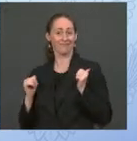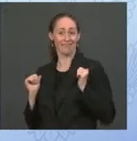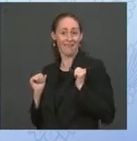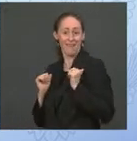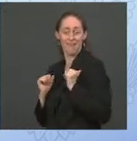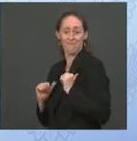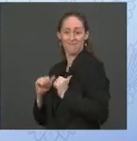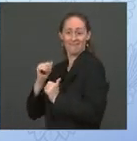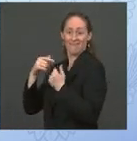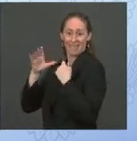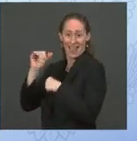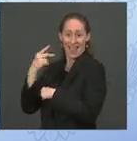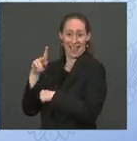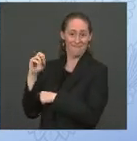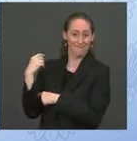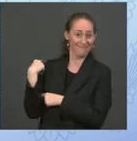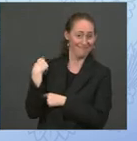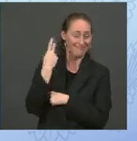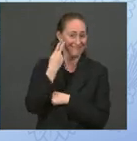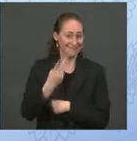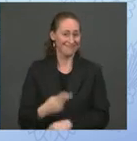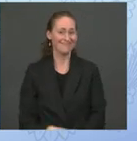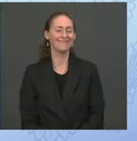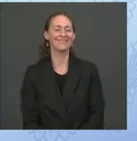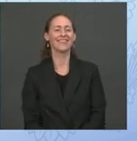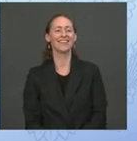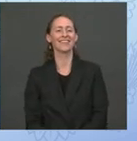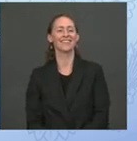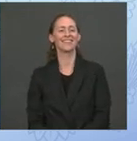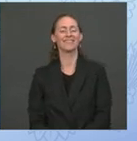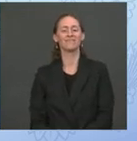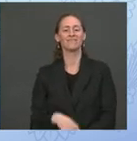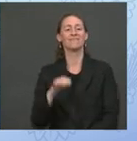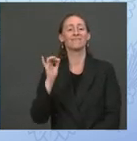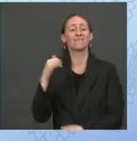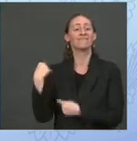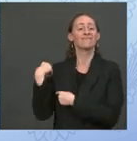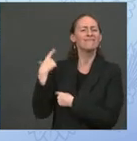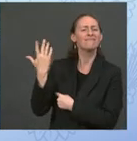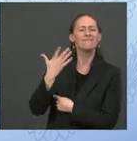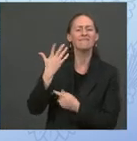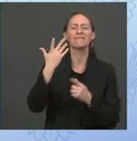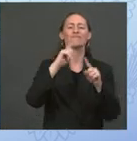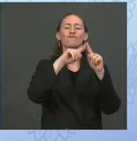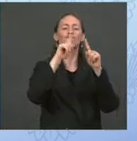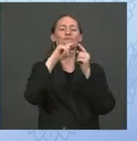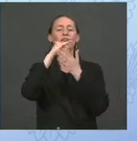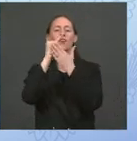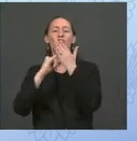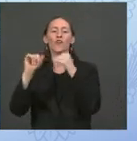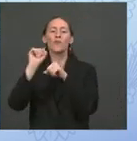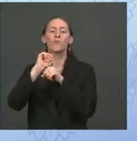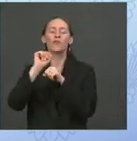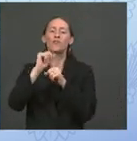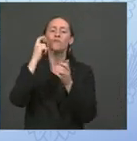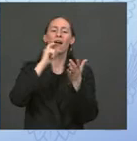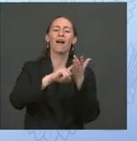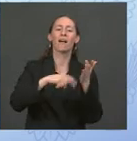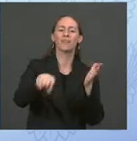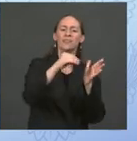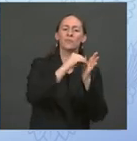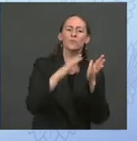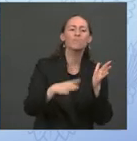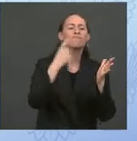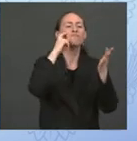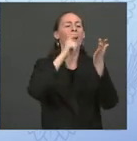I brought the signatures and the artwork of my students, my community, my family, the grandparents at the preschool